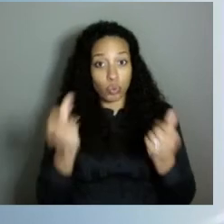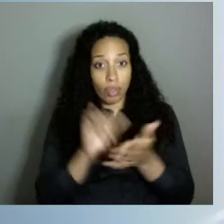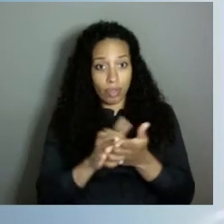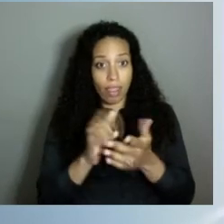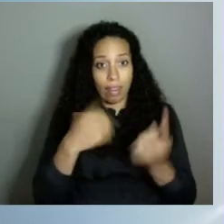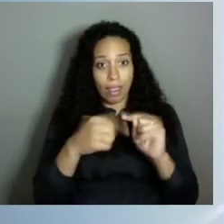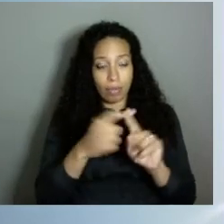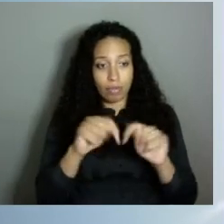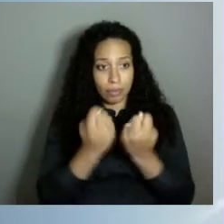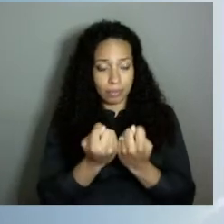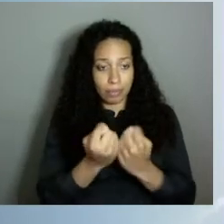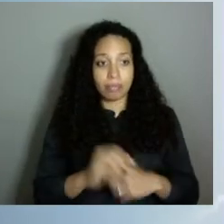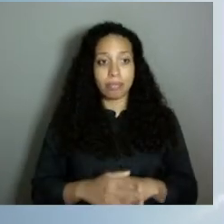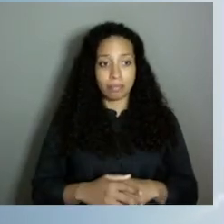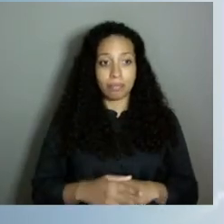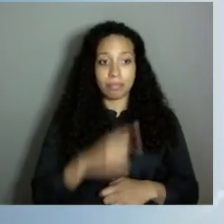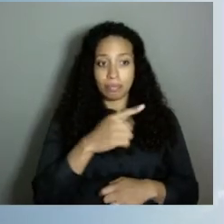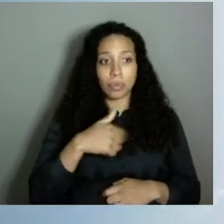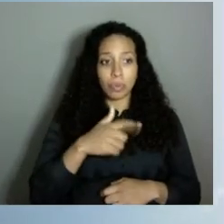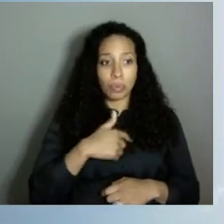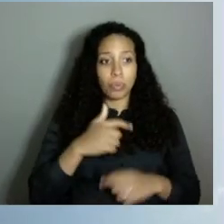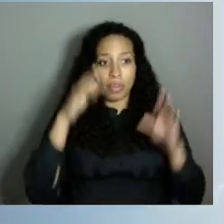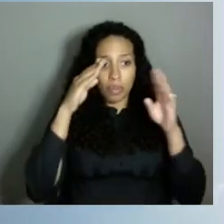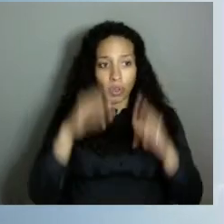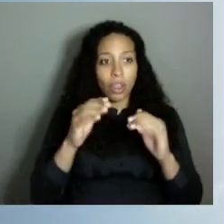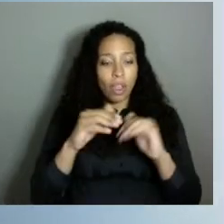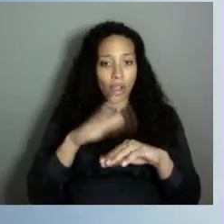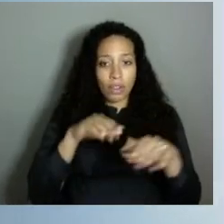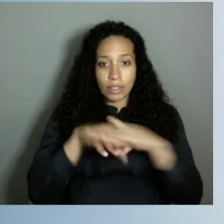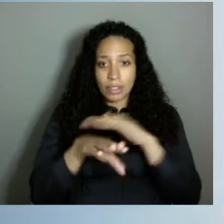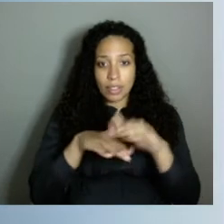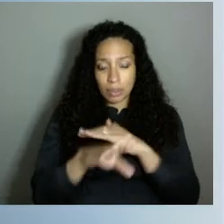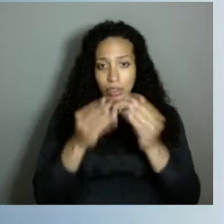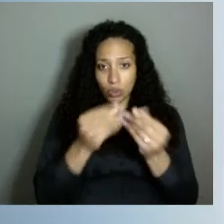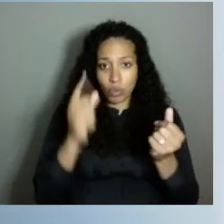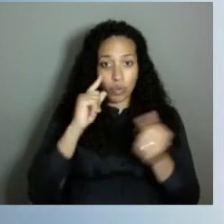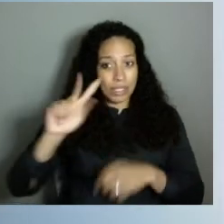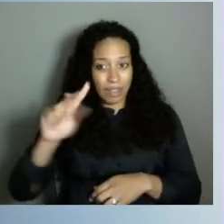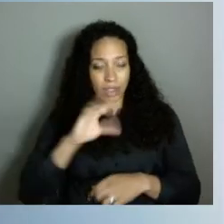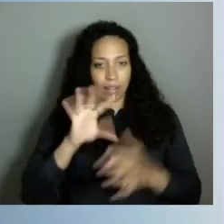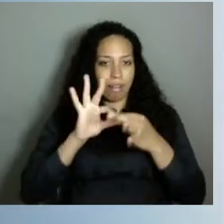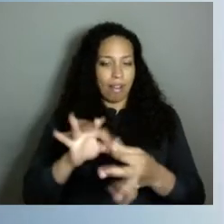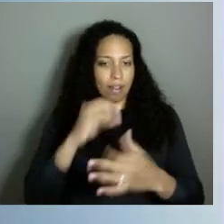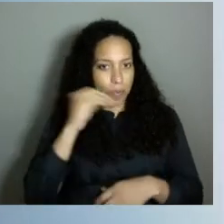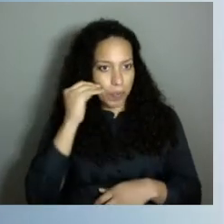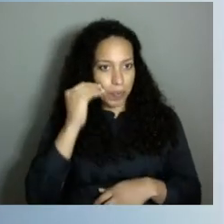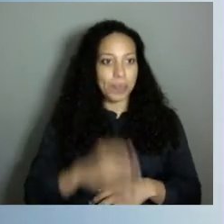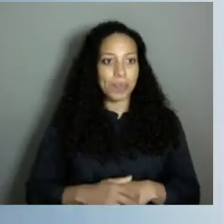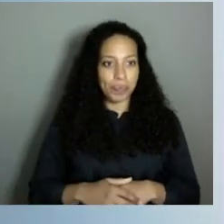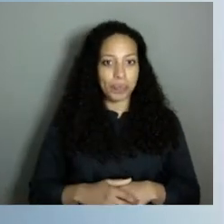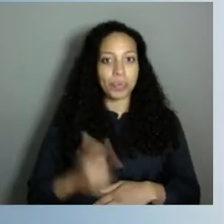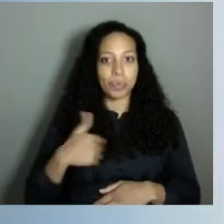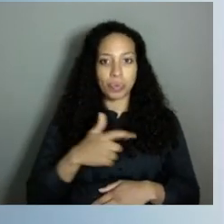we're actually focusing on product accessibility solutions for the TV and the connected home. We engaged our Accessibility Center of Excellence